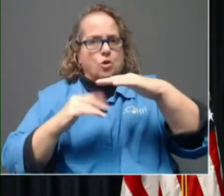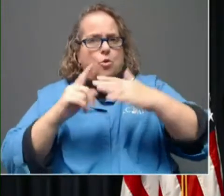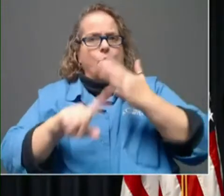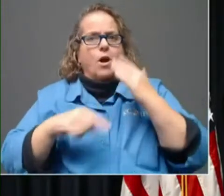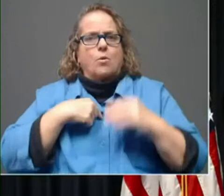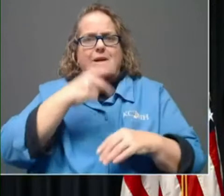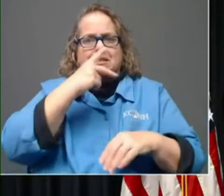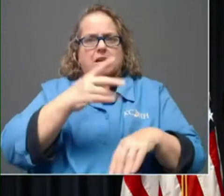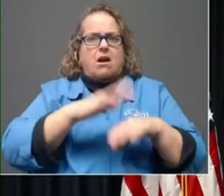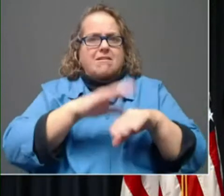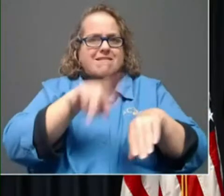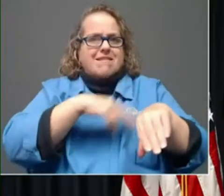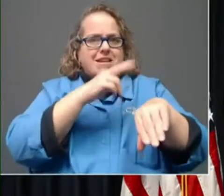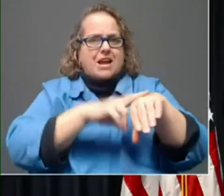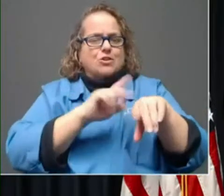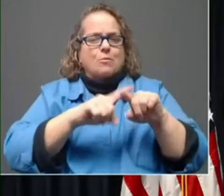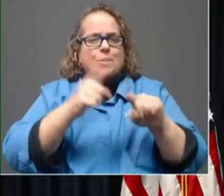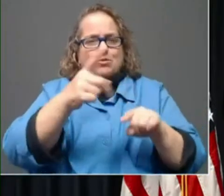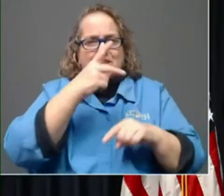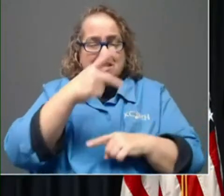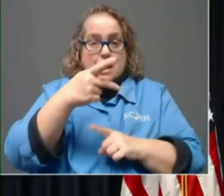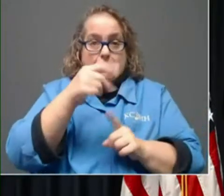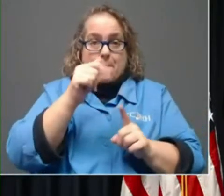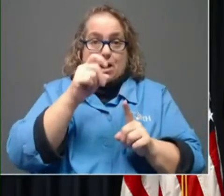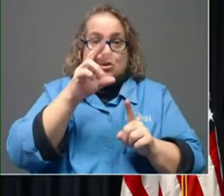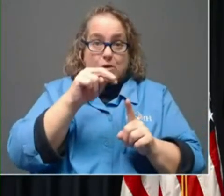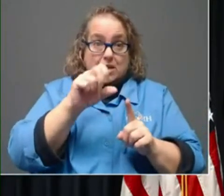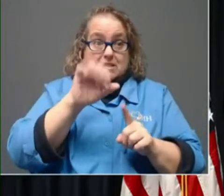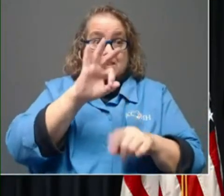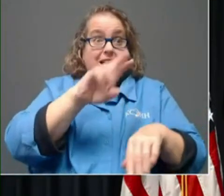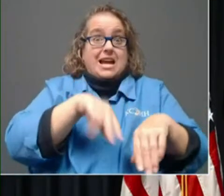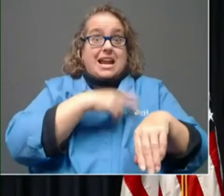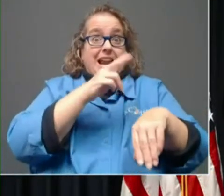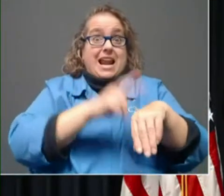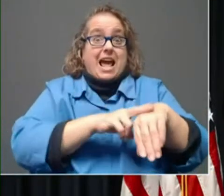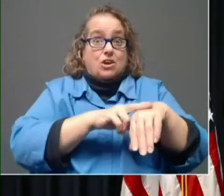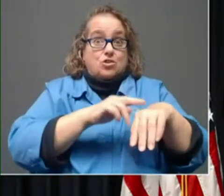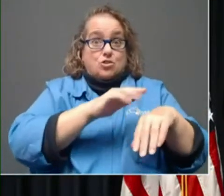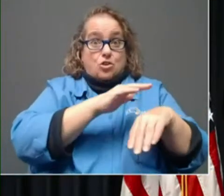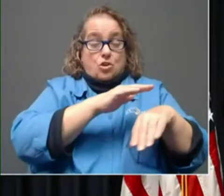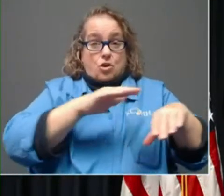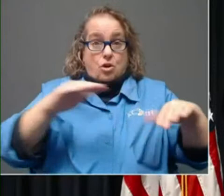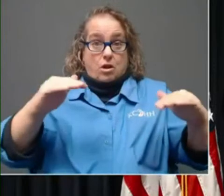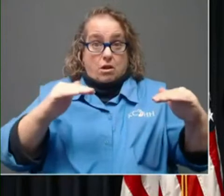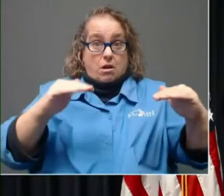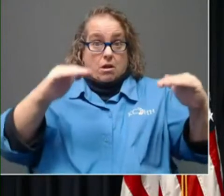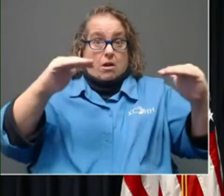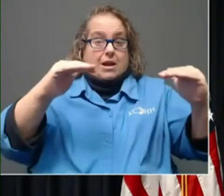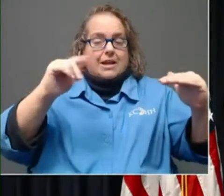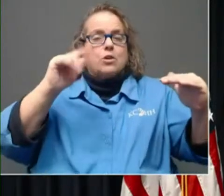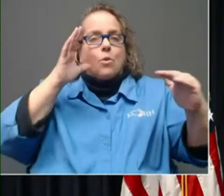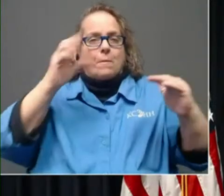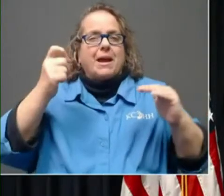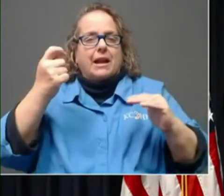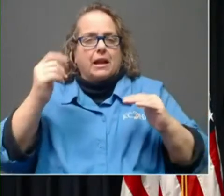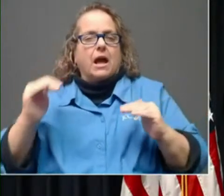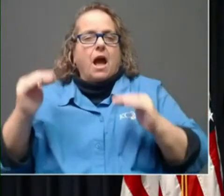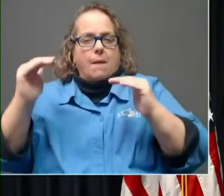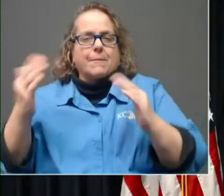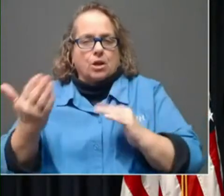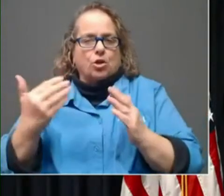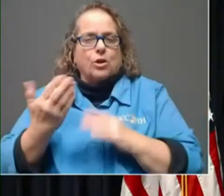you see patterns that if it's up significantly across the country, it's going to be up at least some here in